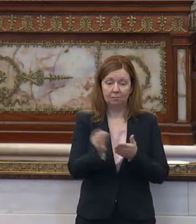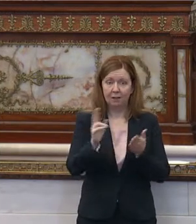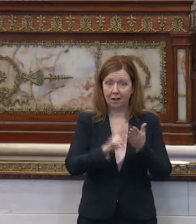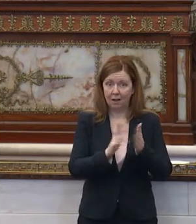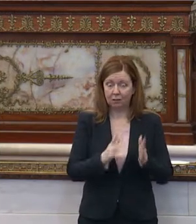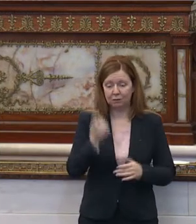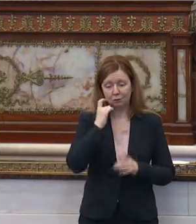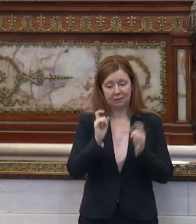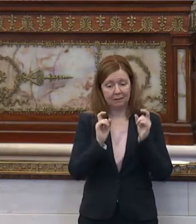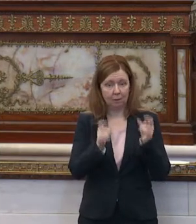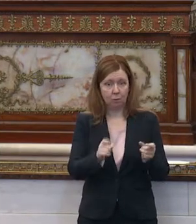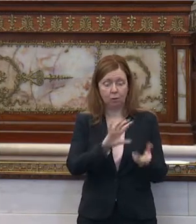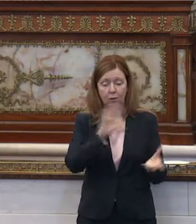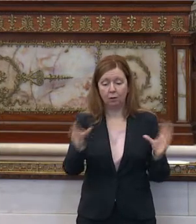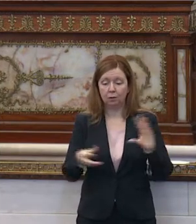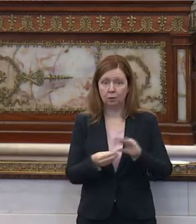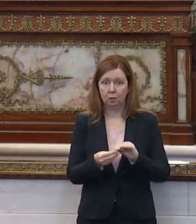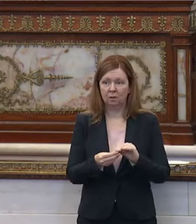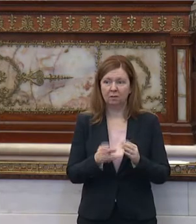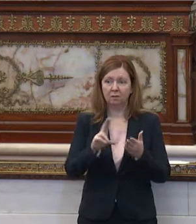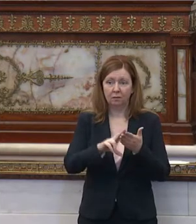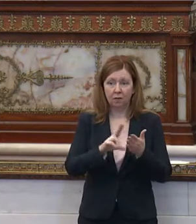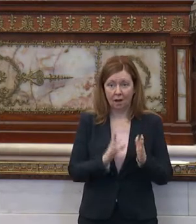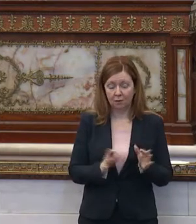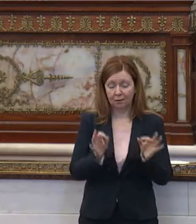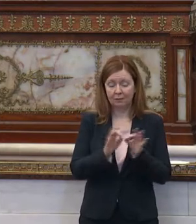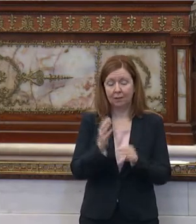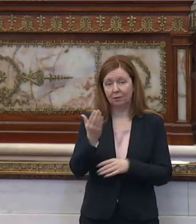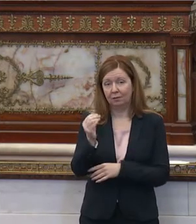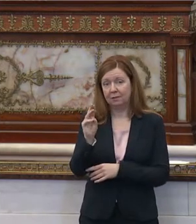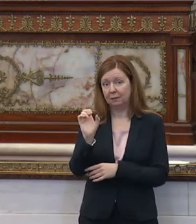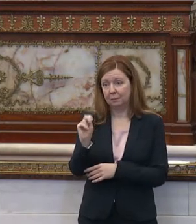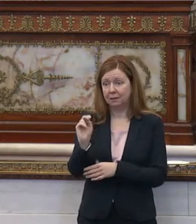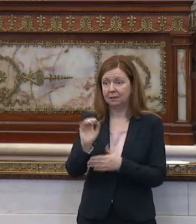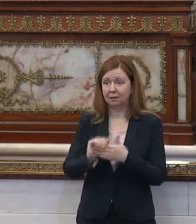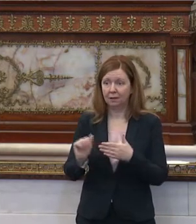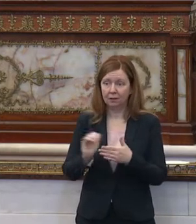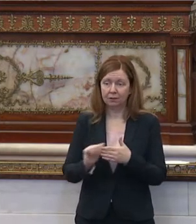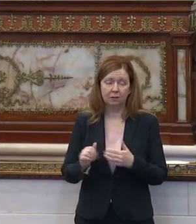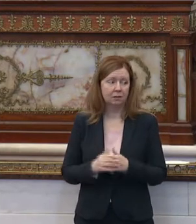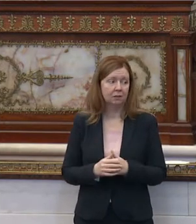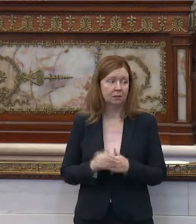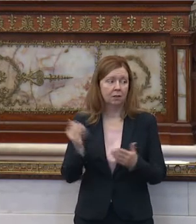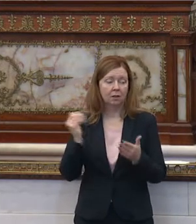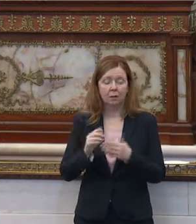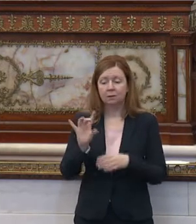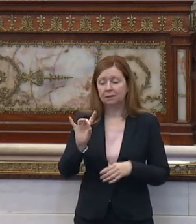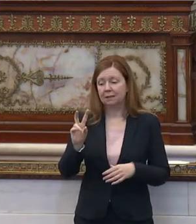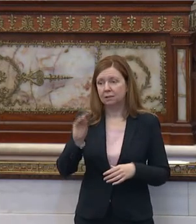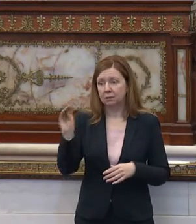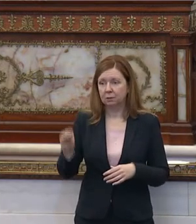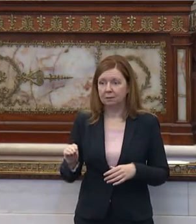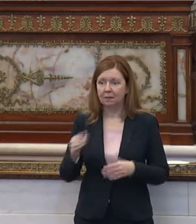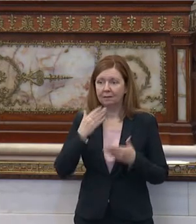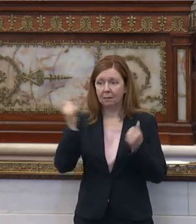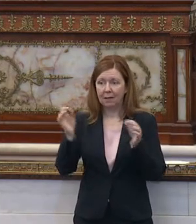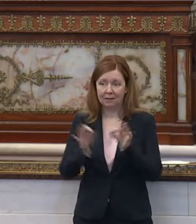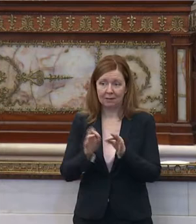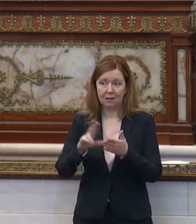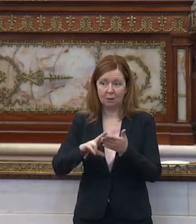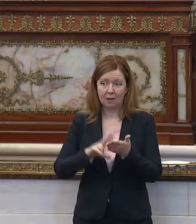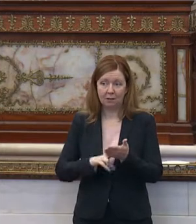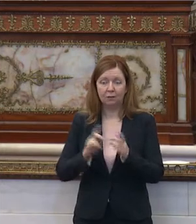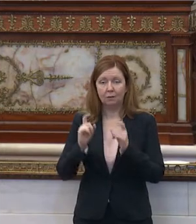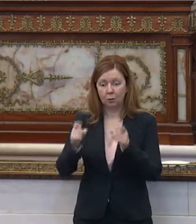were recently awarded a total of contract value of $15 million. Almost 82% of the best value contract